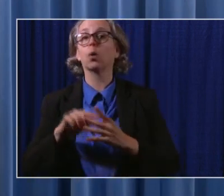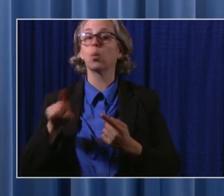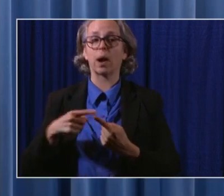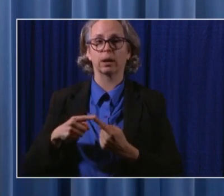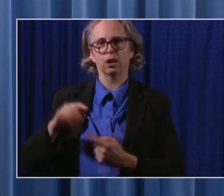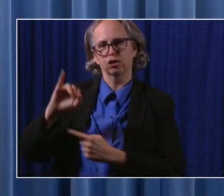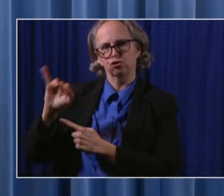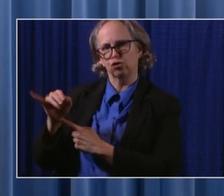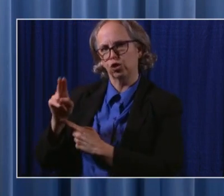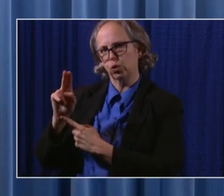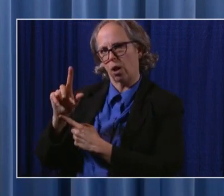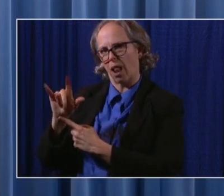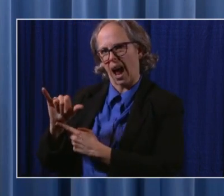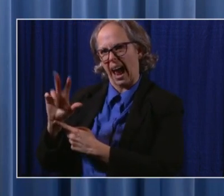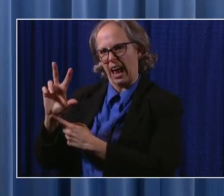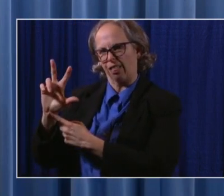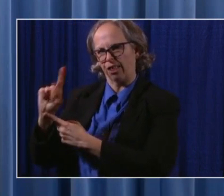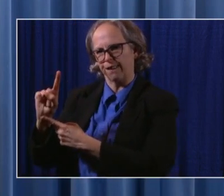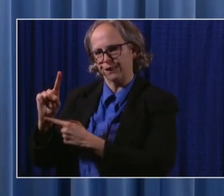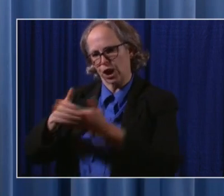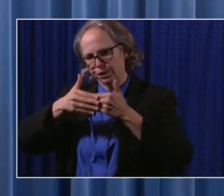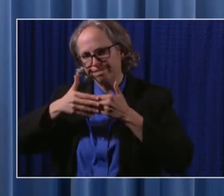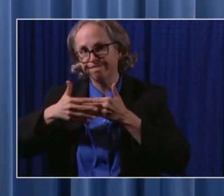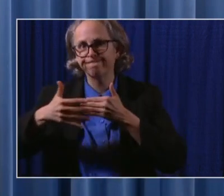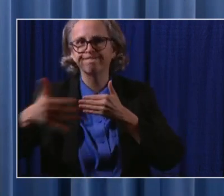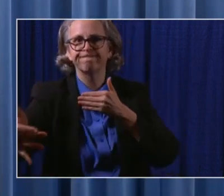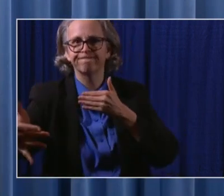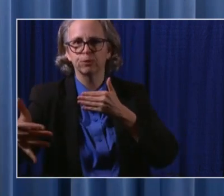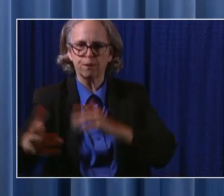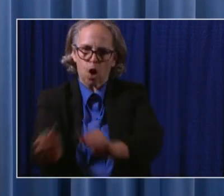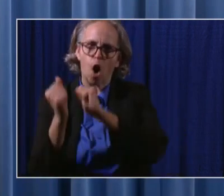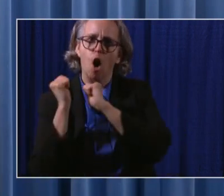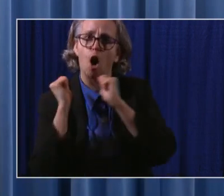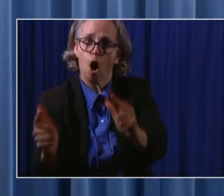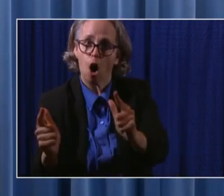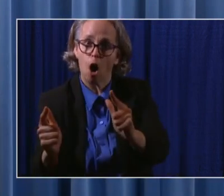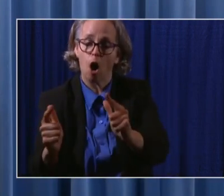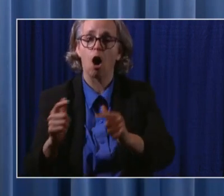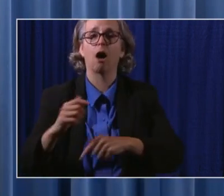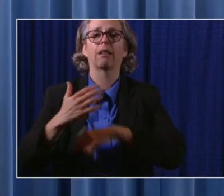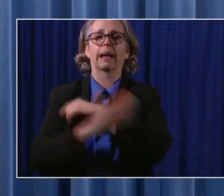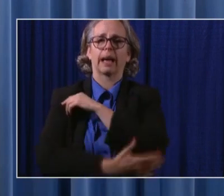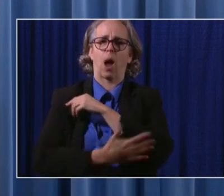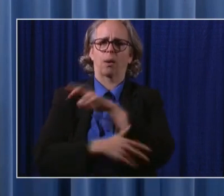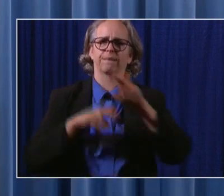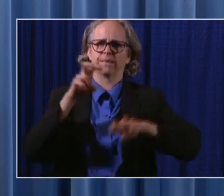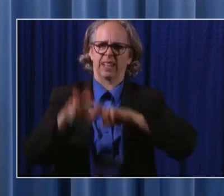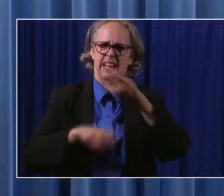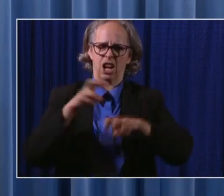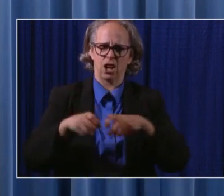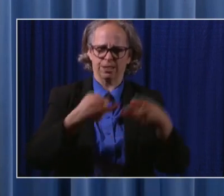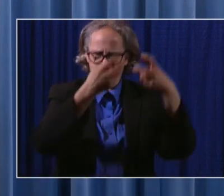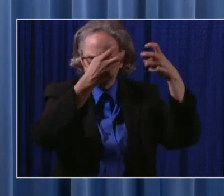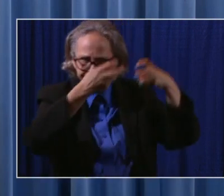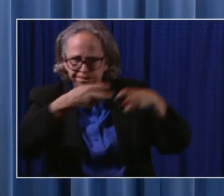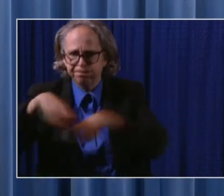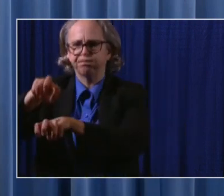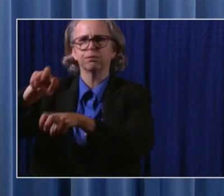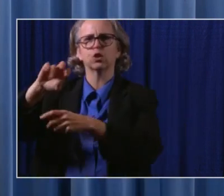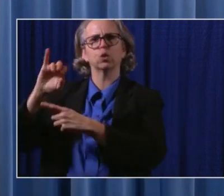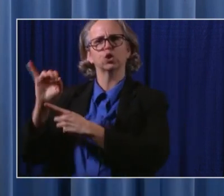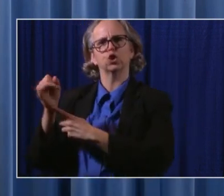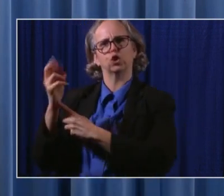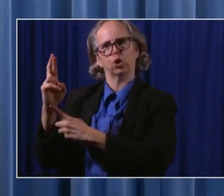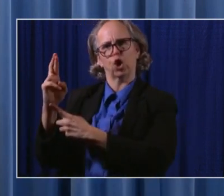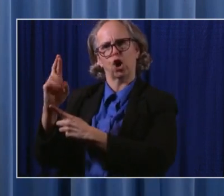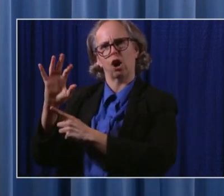and after, all fairs starting on July 31st and after will be a junior fair. And